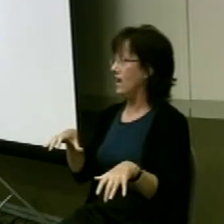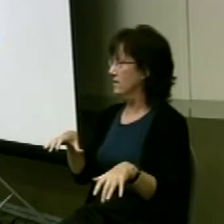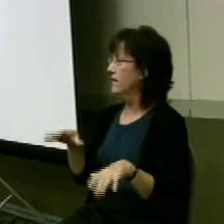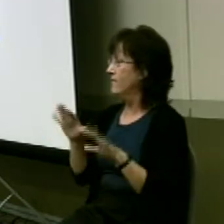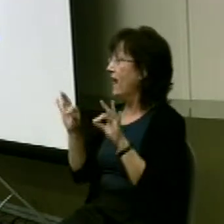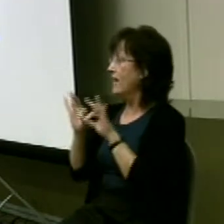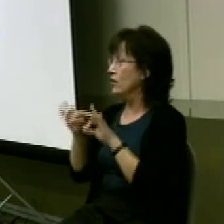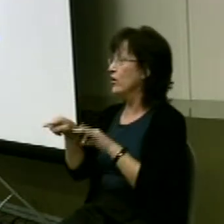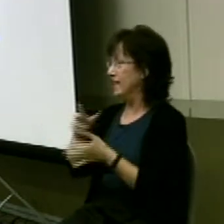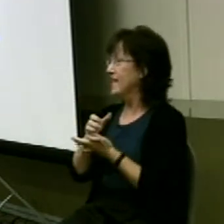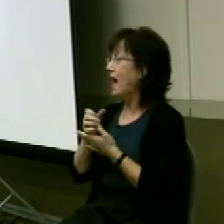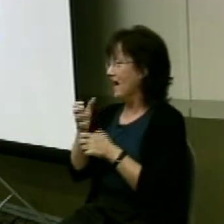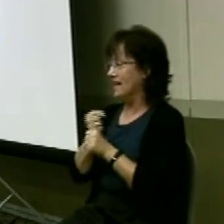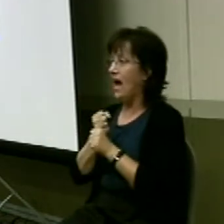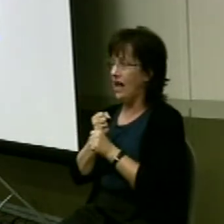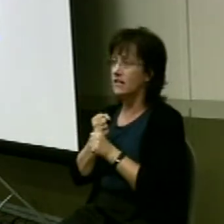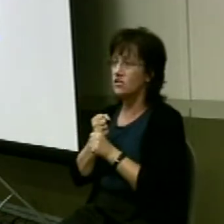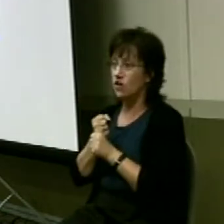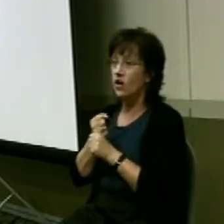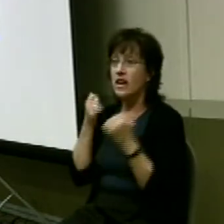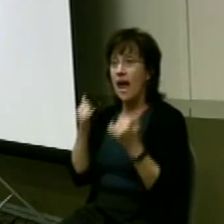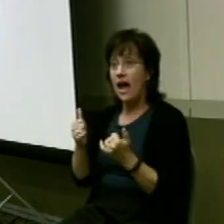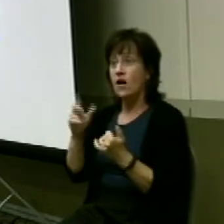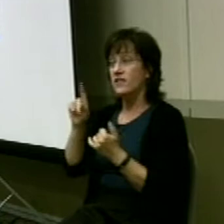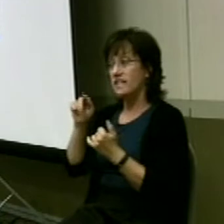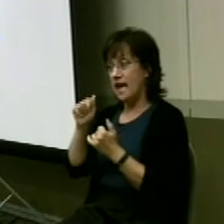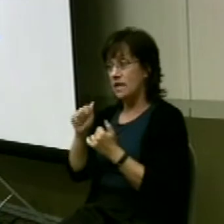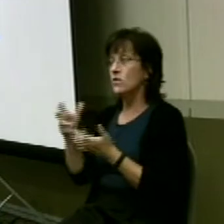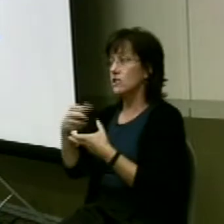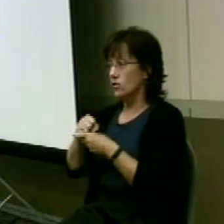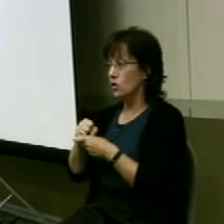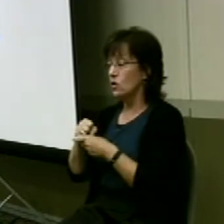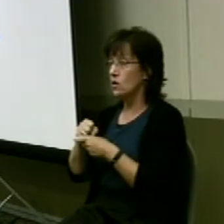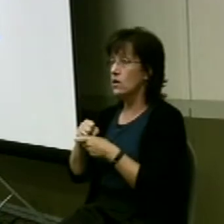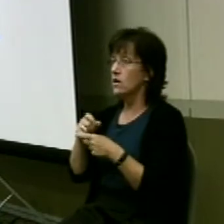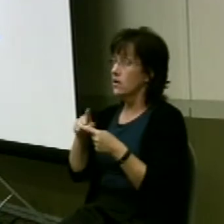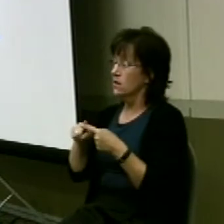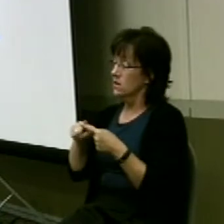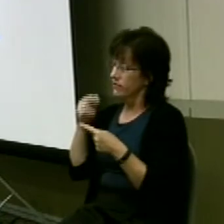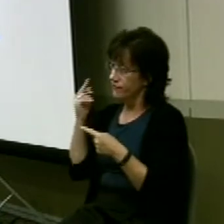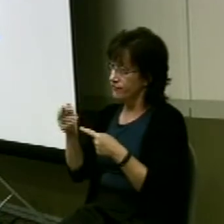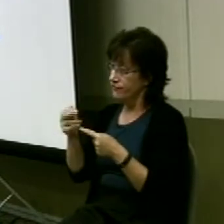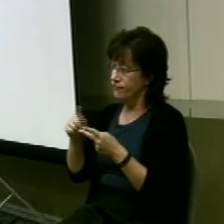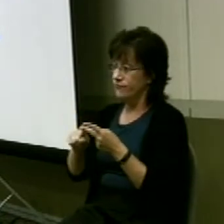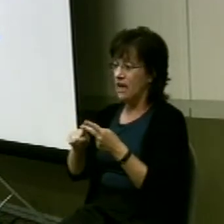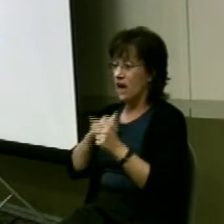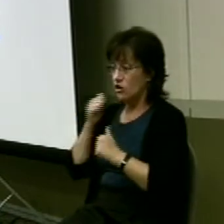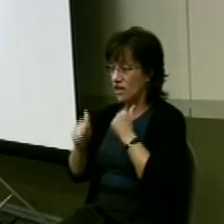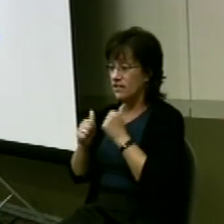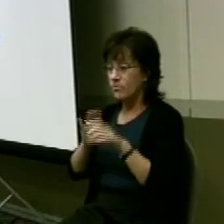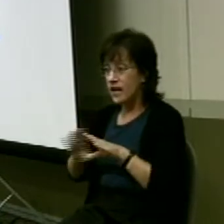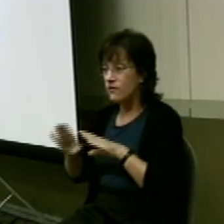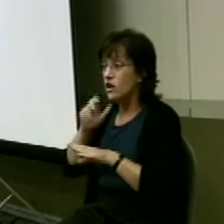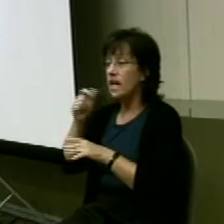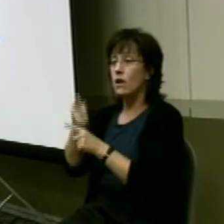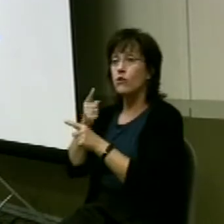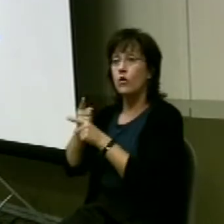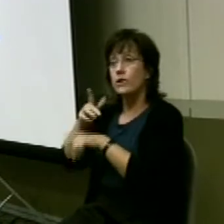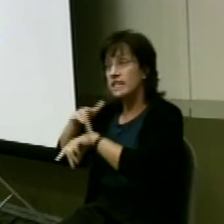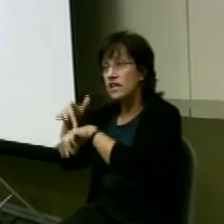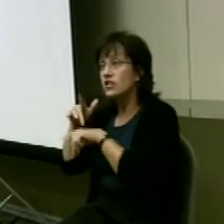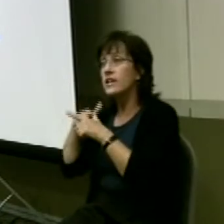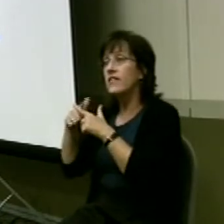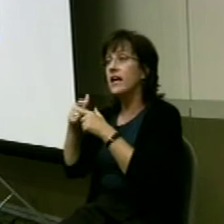too. That was shock value that he got. So our data collection was now going to include giving the finger, aggressive